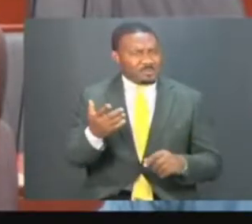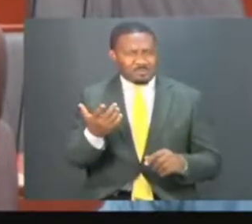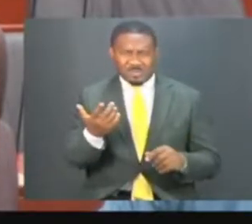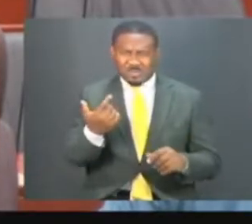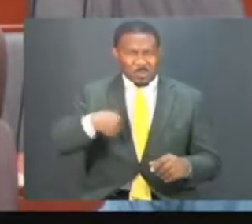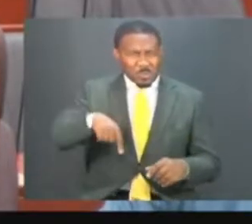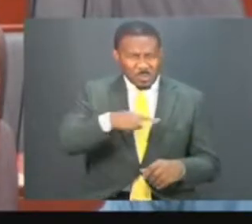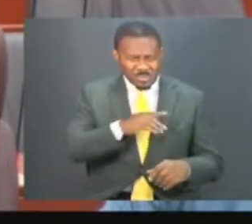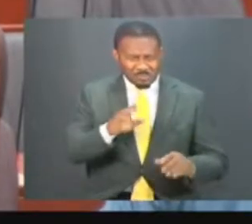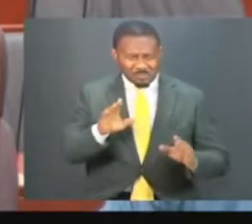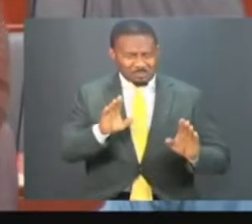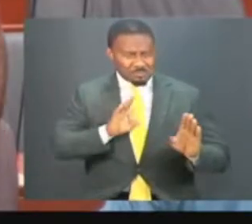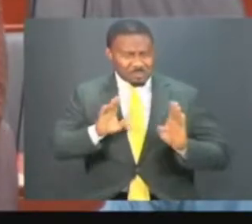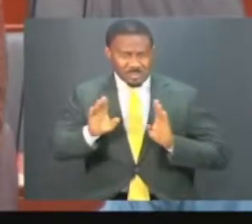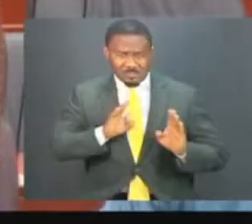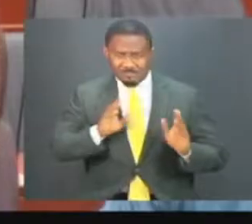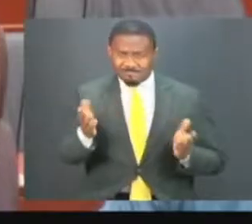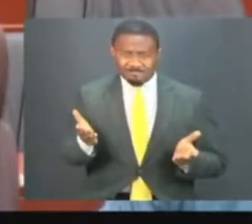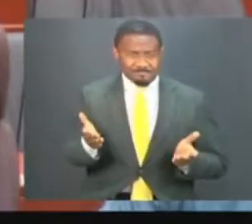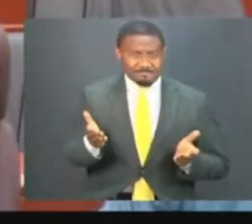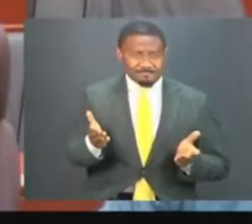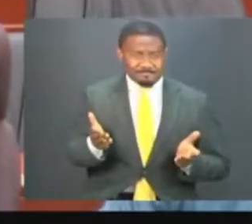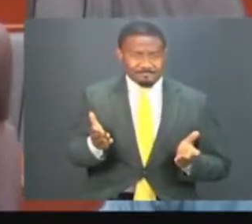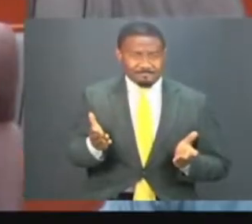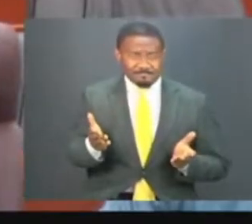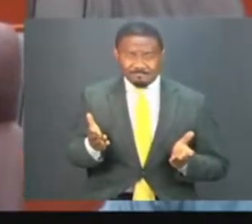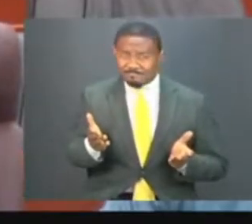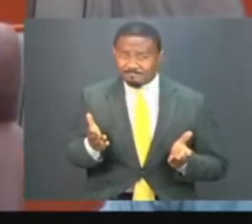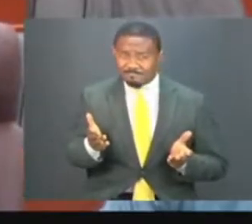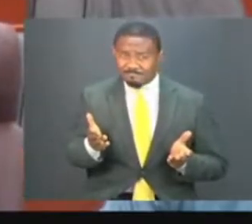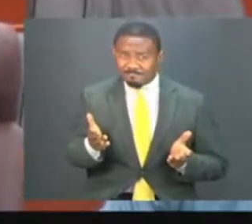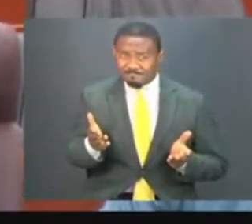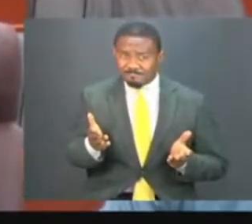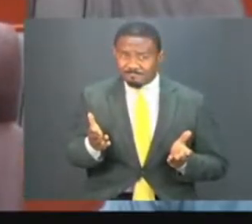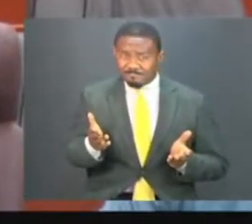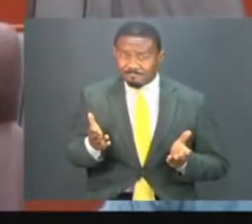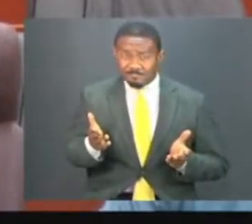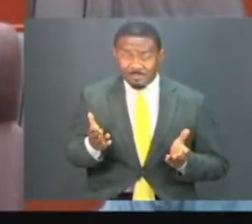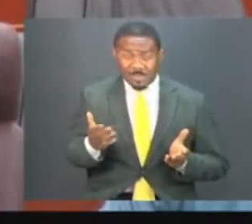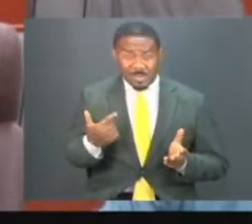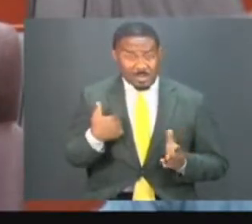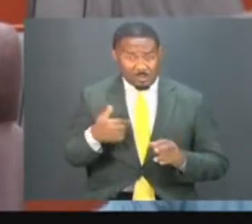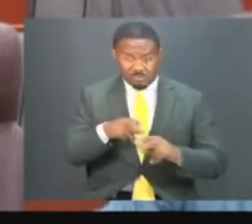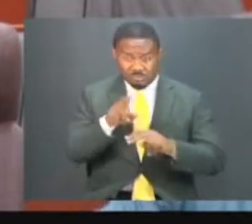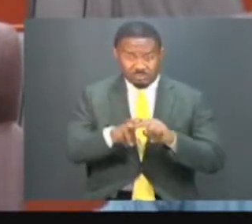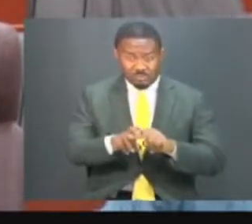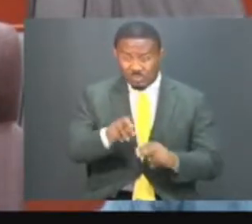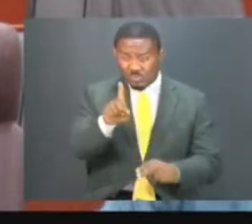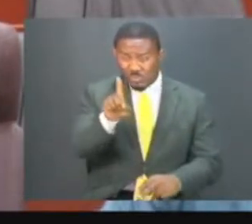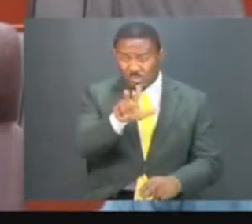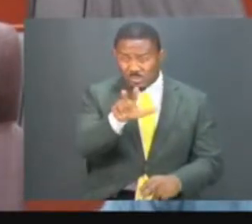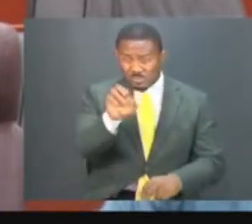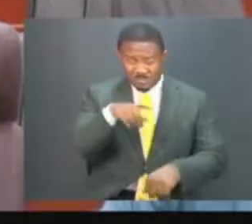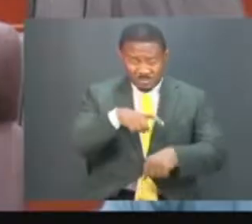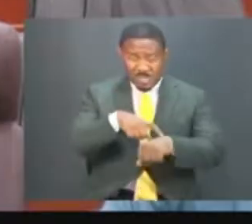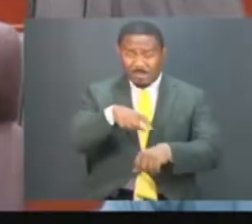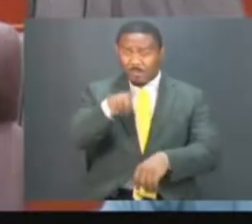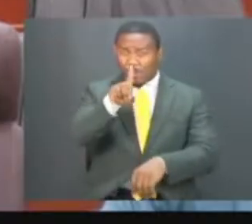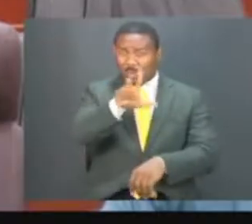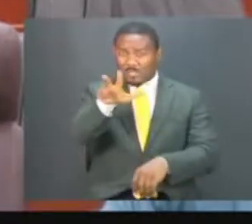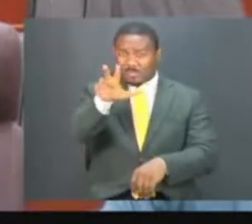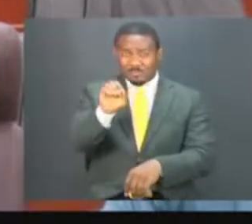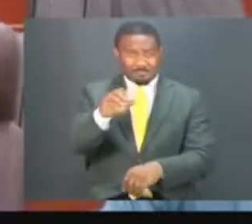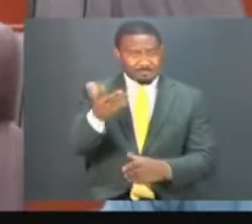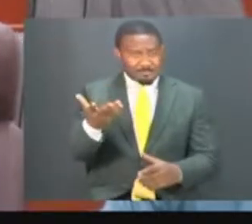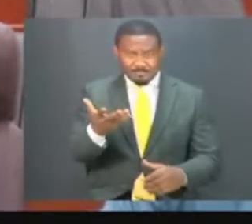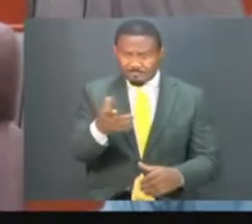Speaker, 1:30 I was seated on my seat. 1:30 I was here. Most of my colleagues were all here. I came here, the front bench